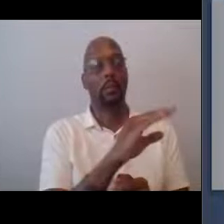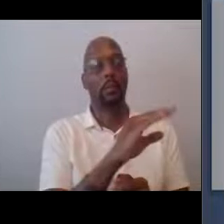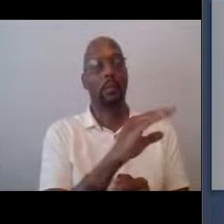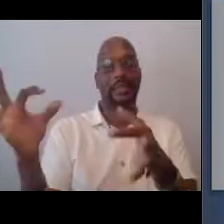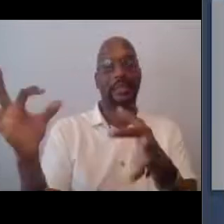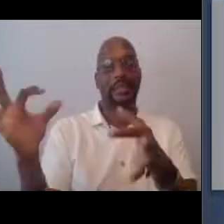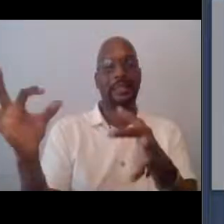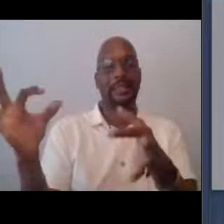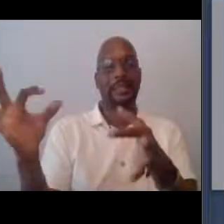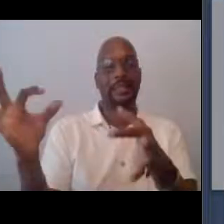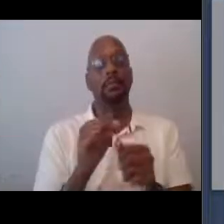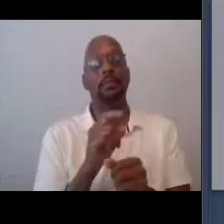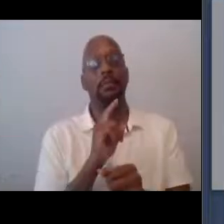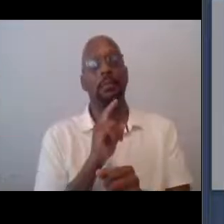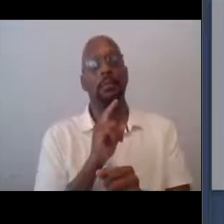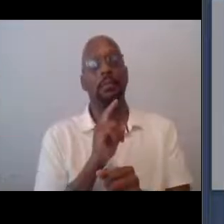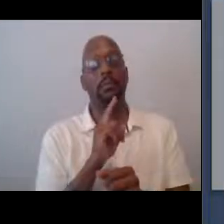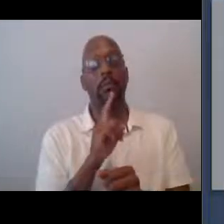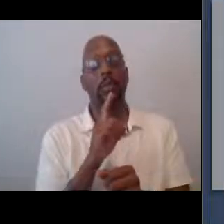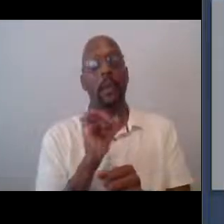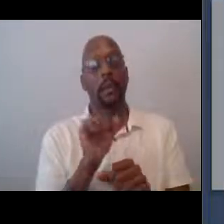much. Anything?